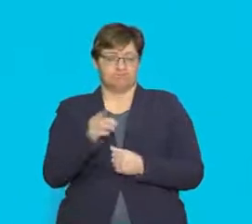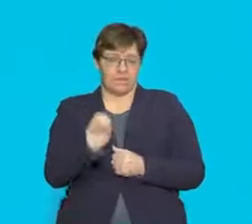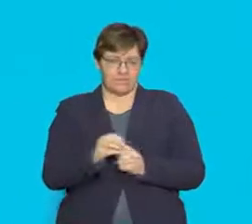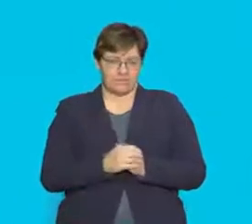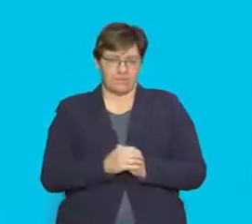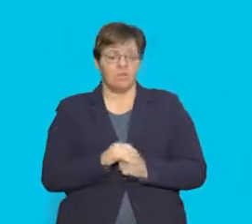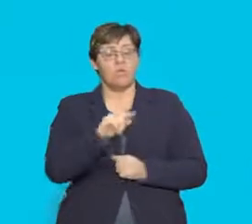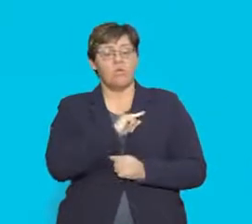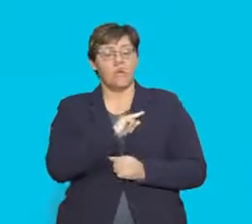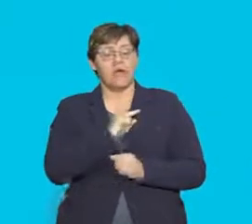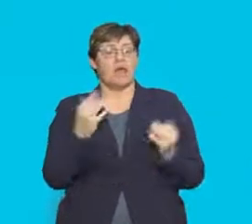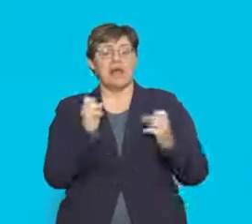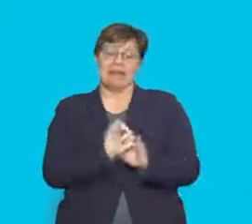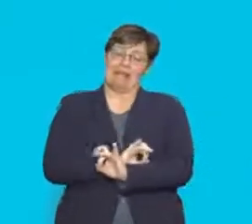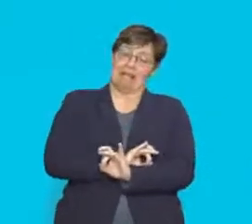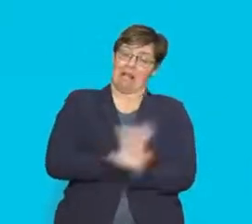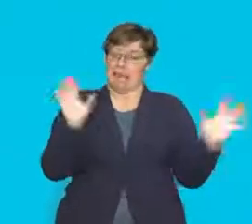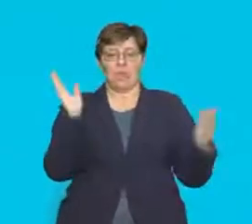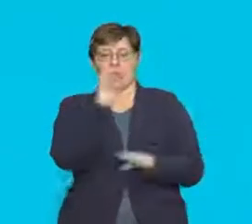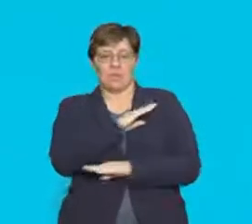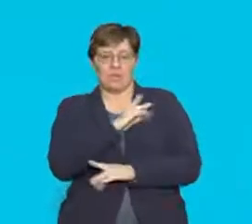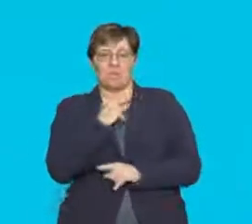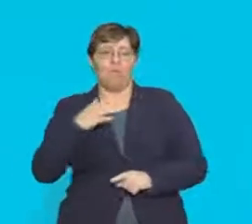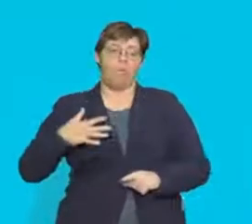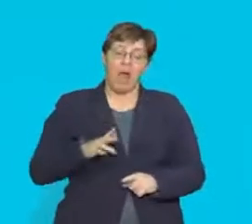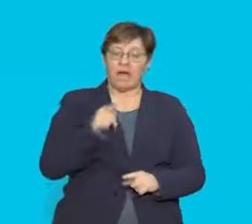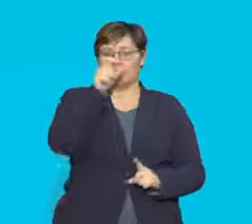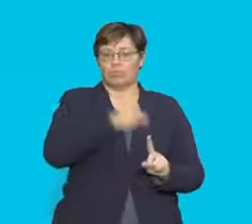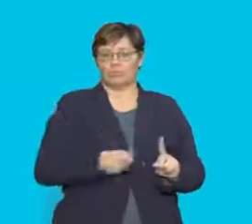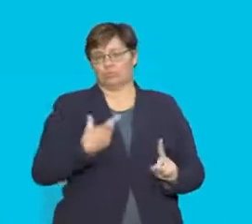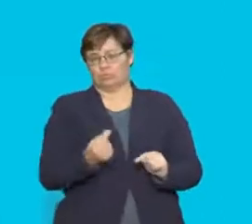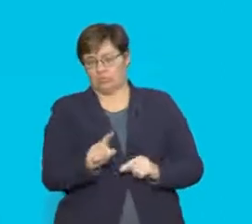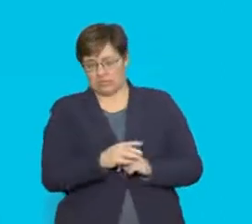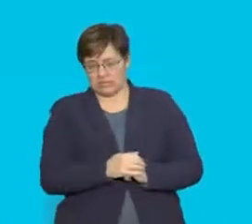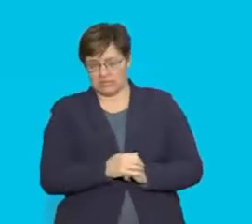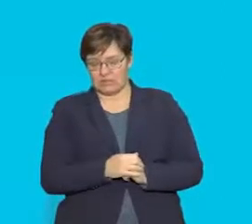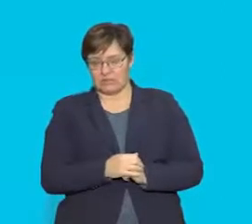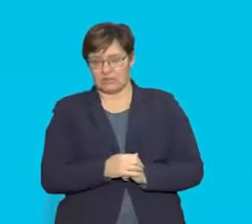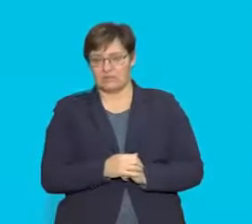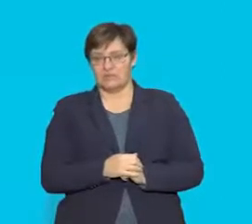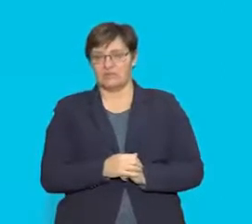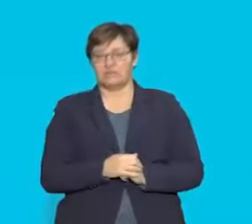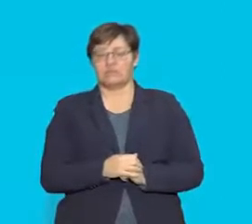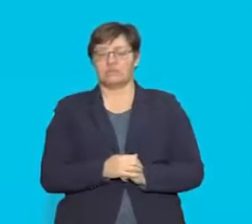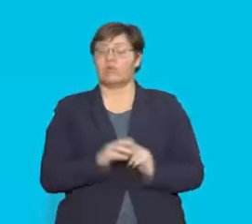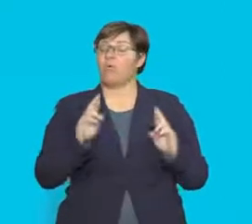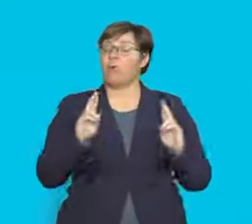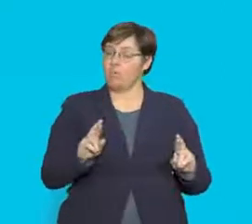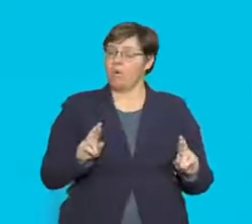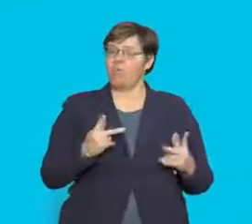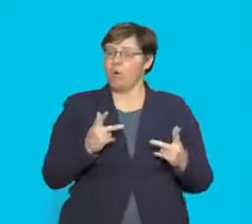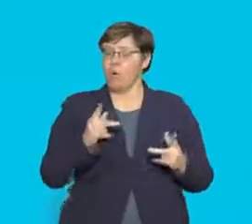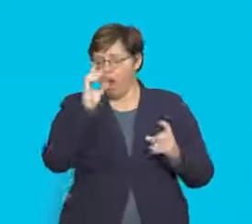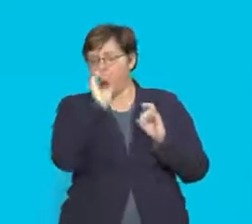times the calculation is not so clear on what is it that the person is trying to do. So I hope that just refreshes a